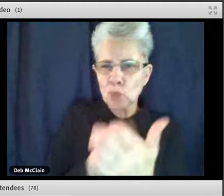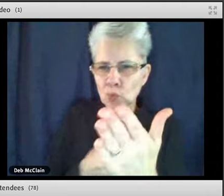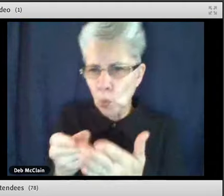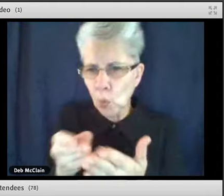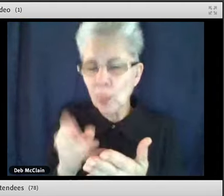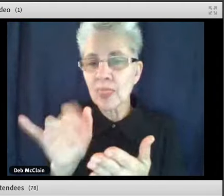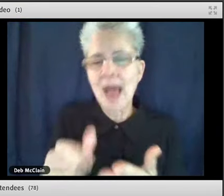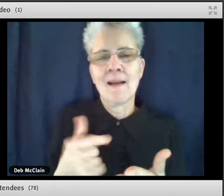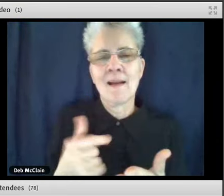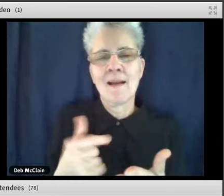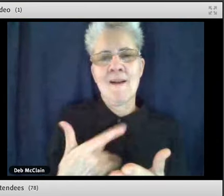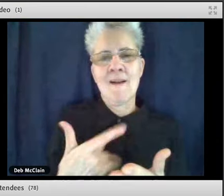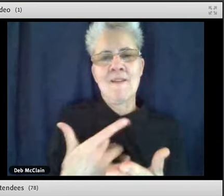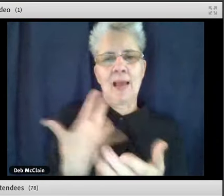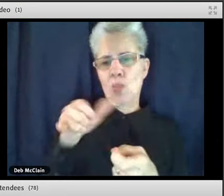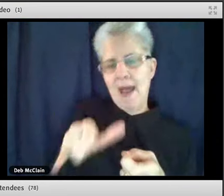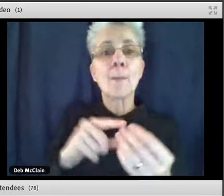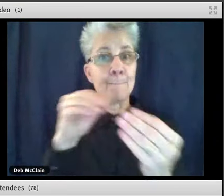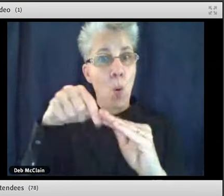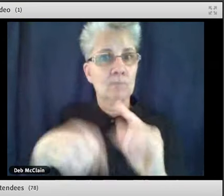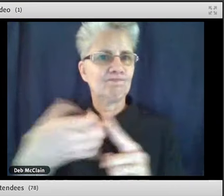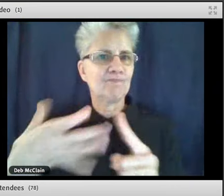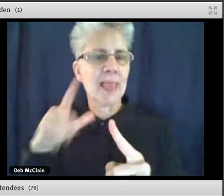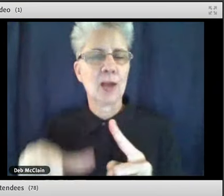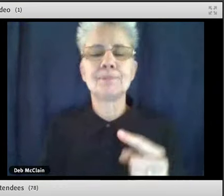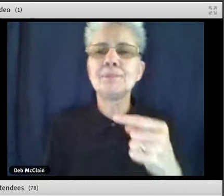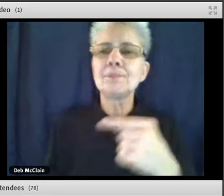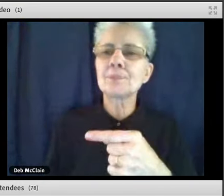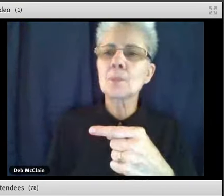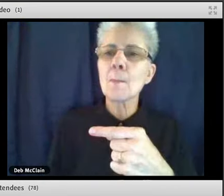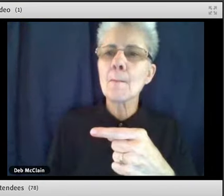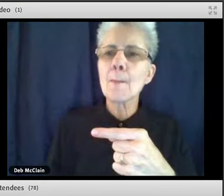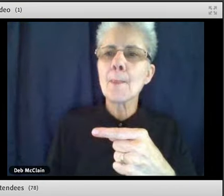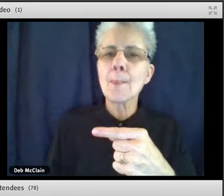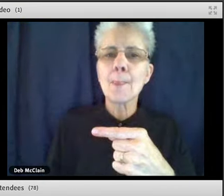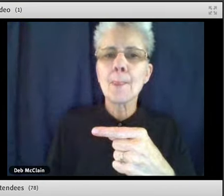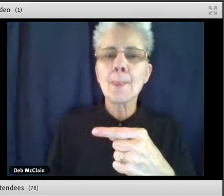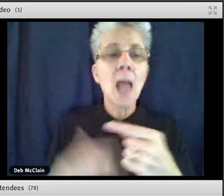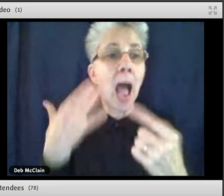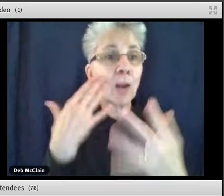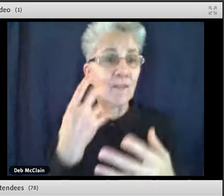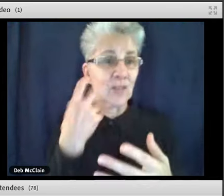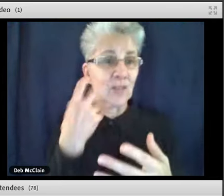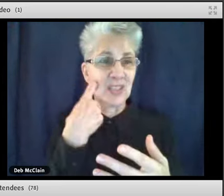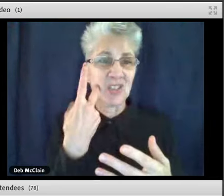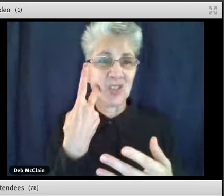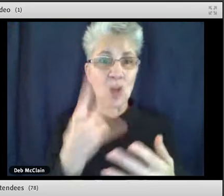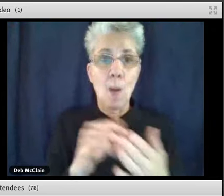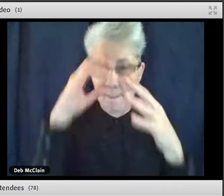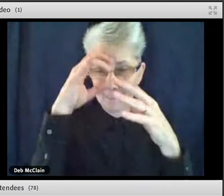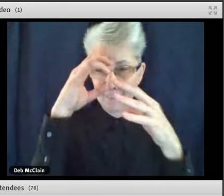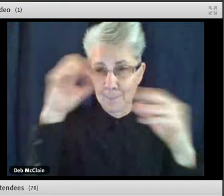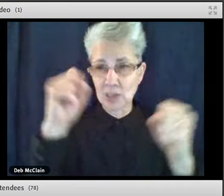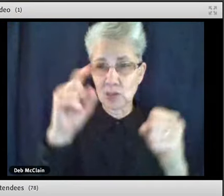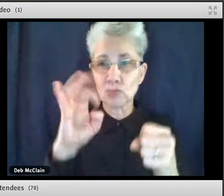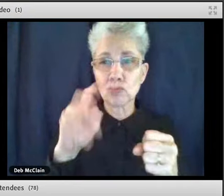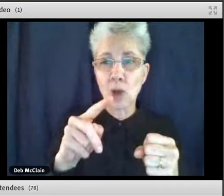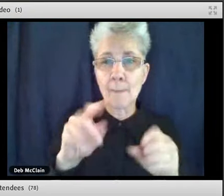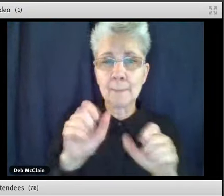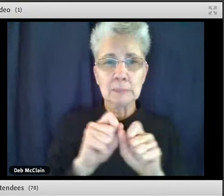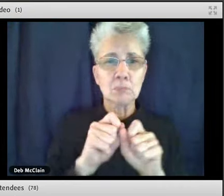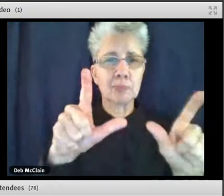bit. So I don't know if you just saw this, but President Trump put out guidelines. These are kind of similar to the CDC, but